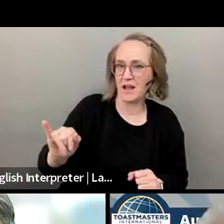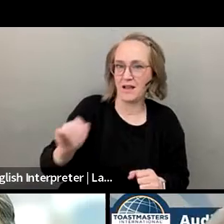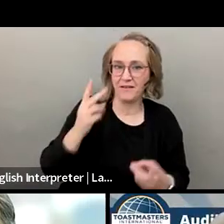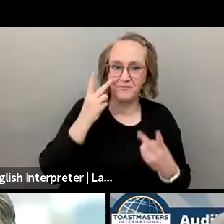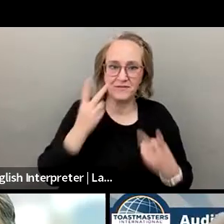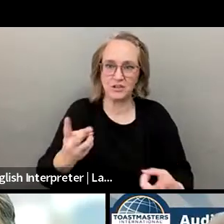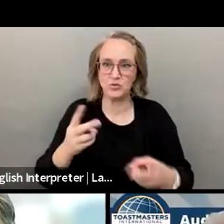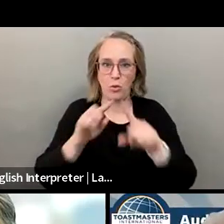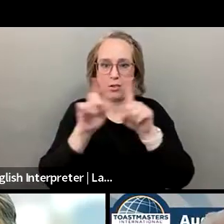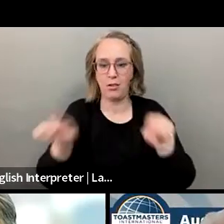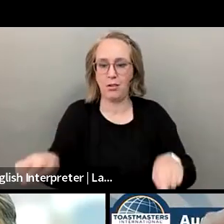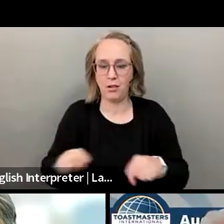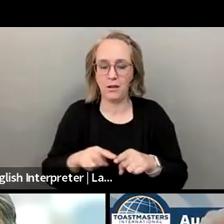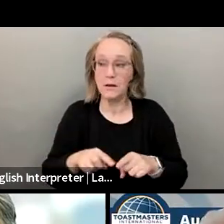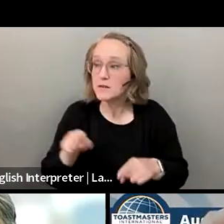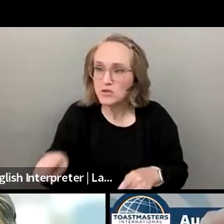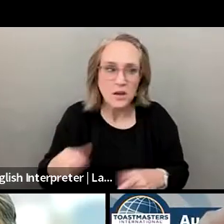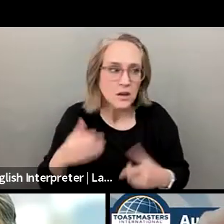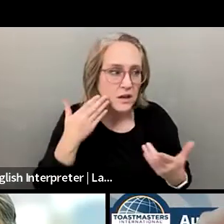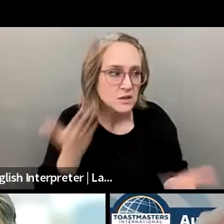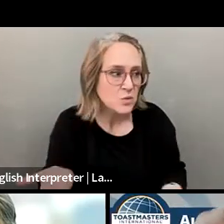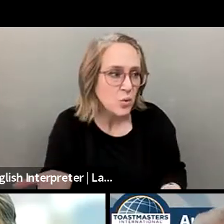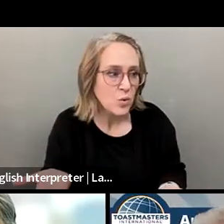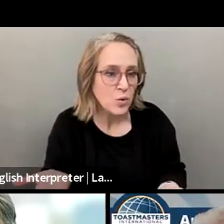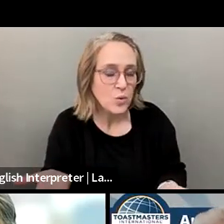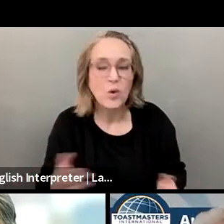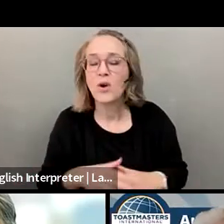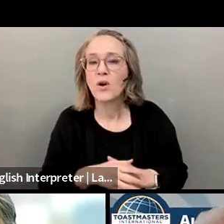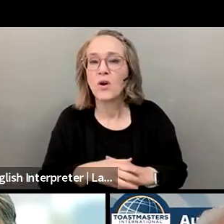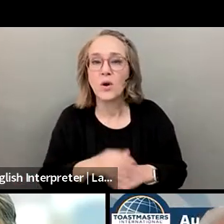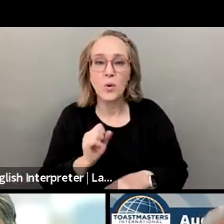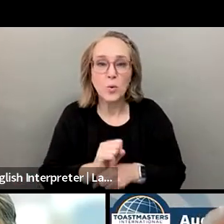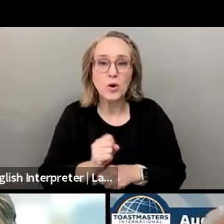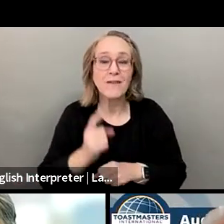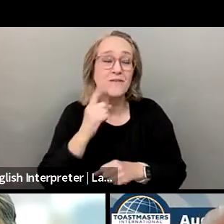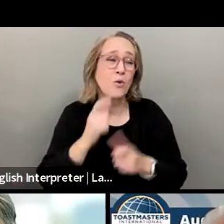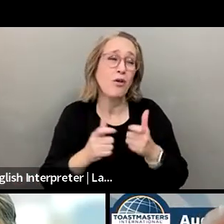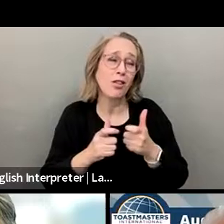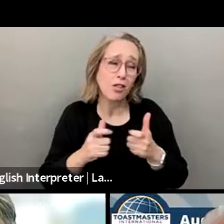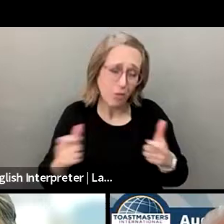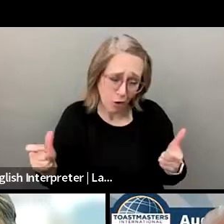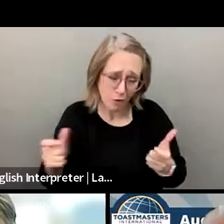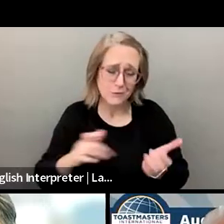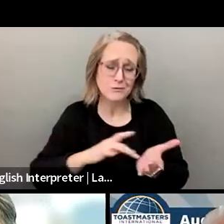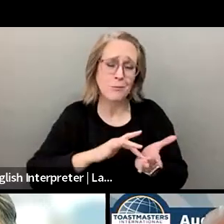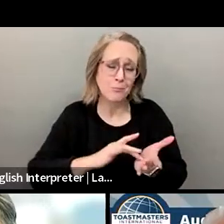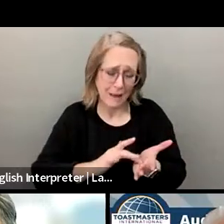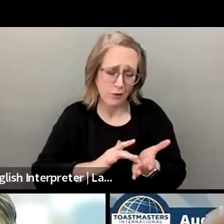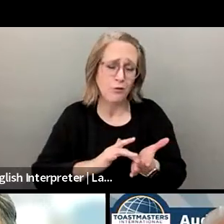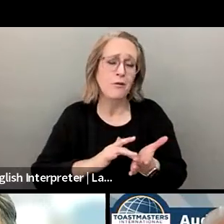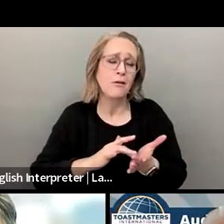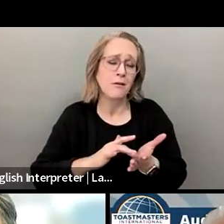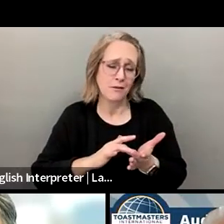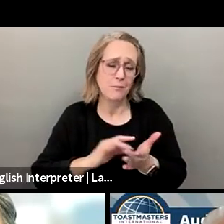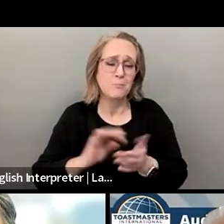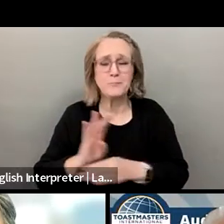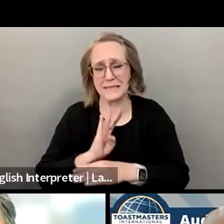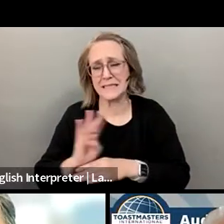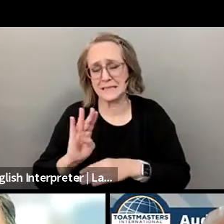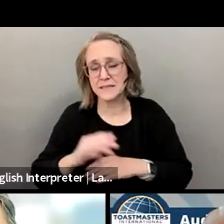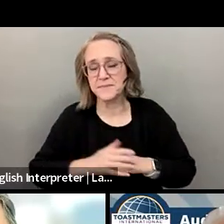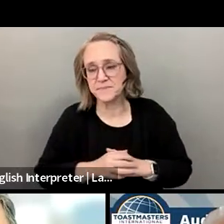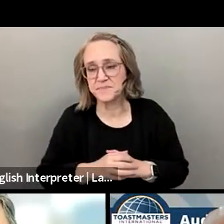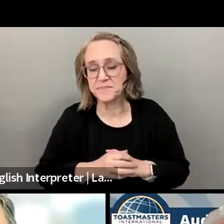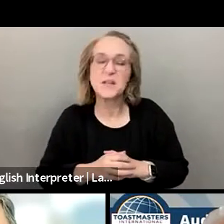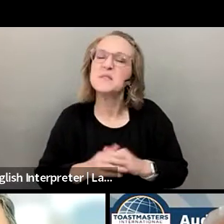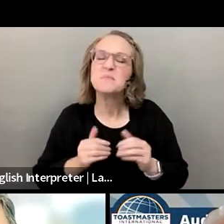your computers. She had no idea. And she's working for a large medical facility. But anyway, yeah,